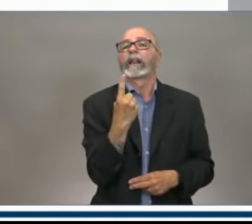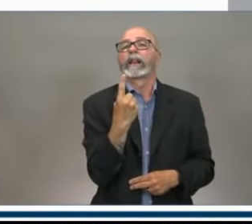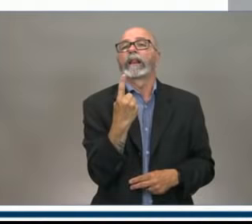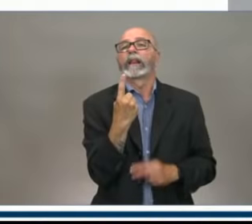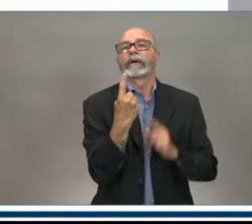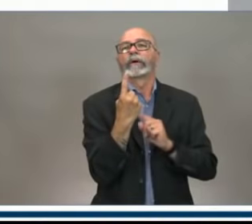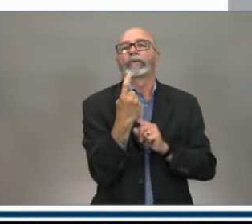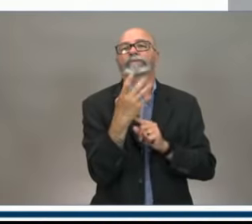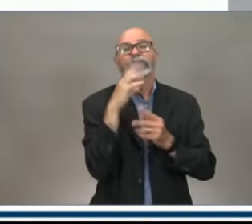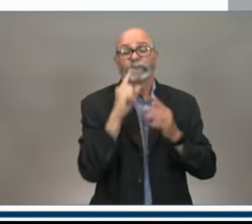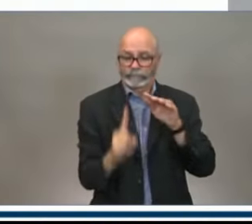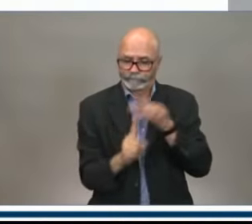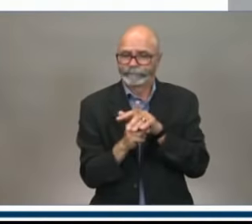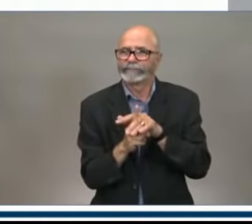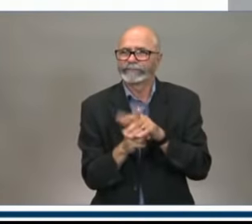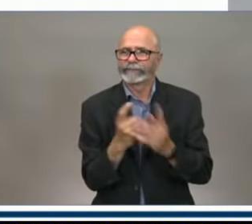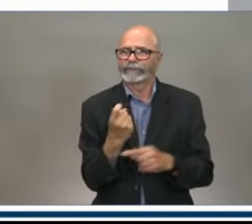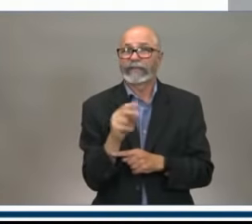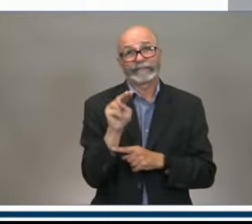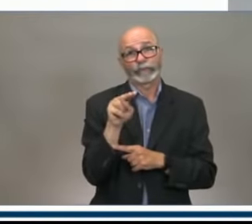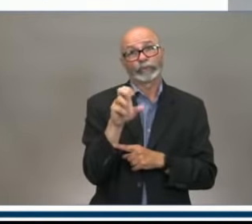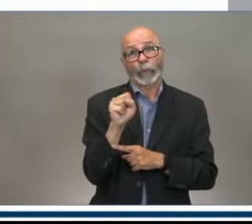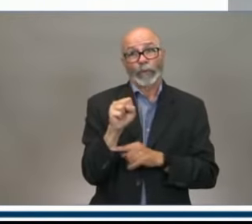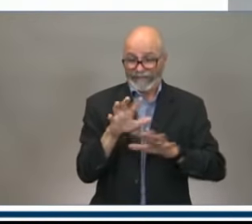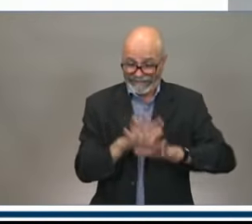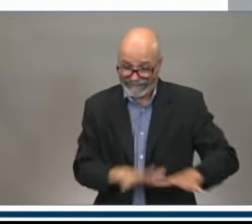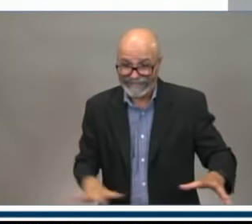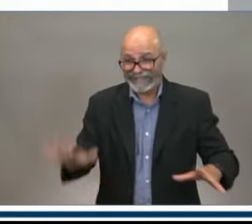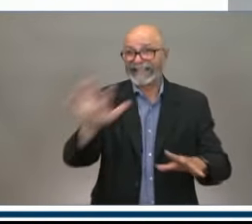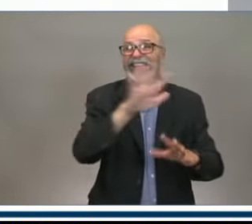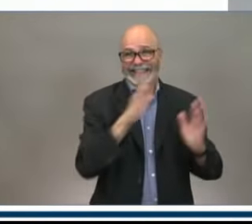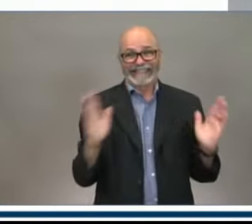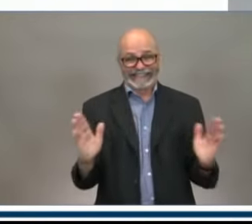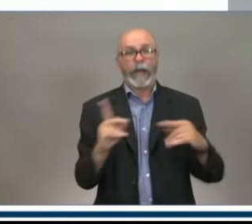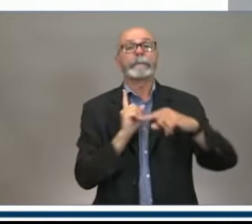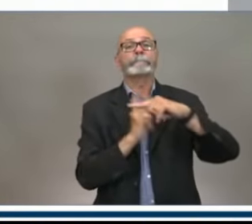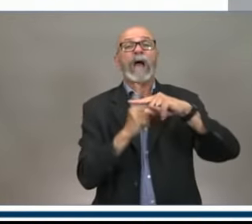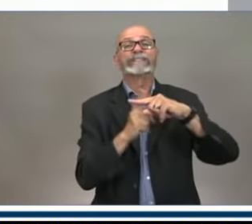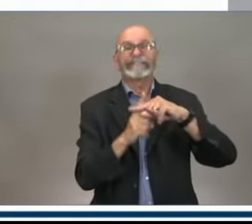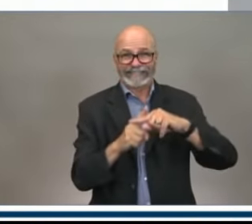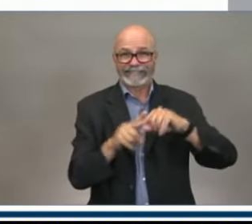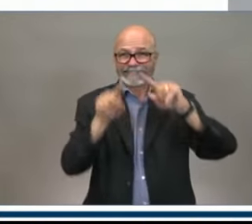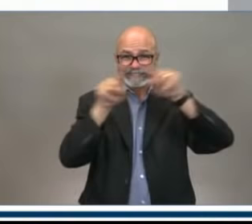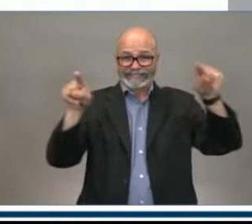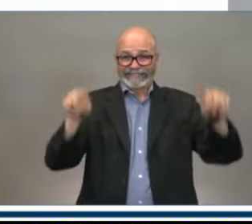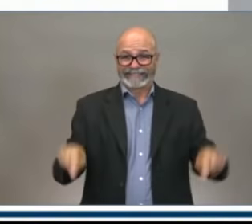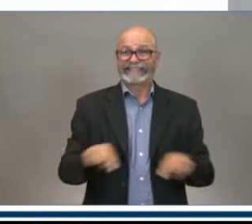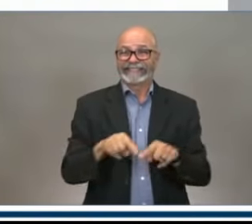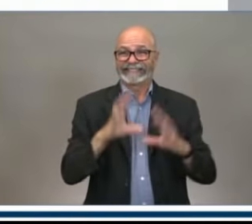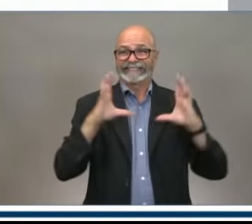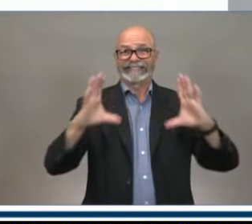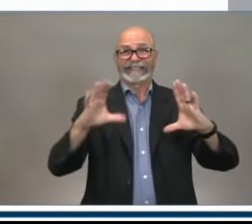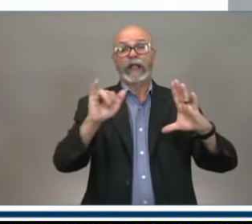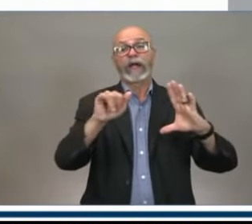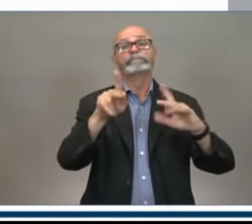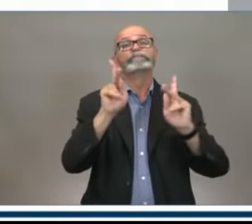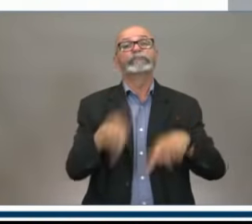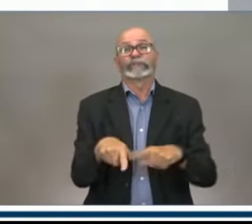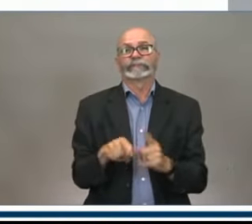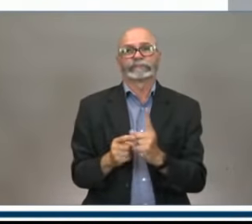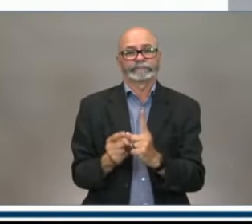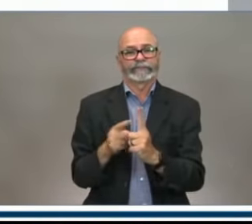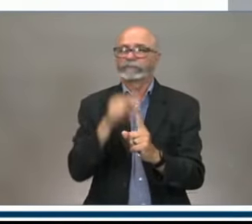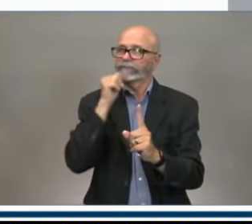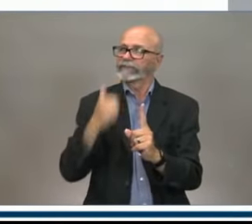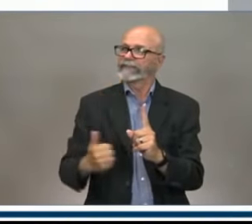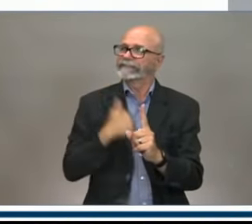a Nova Scotian who tested positive for COVID-19, but that individual does not currently live in the province